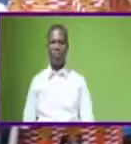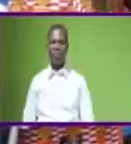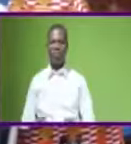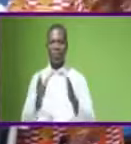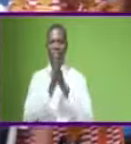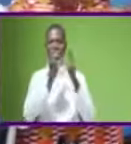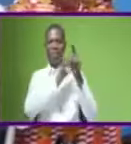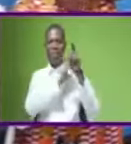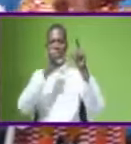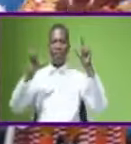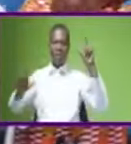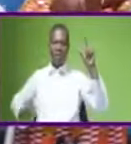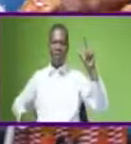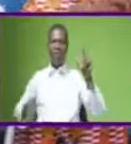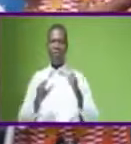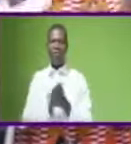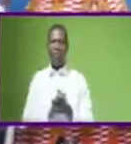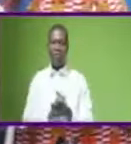Praise the Lord.